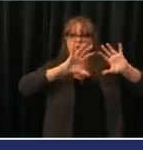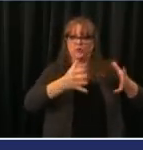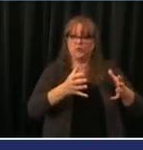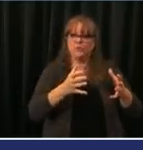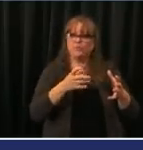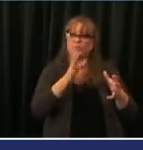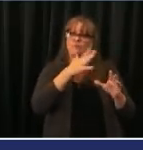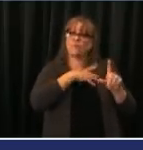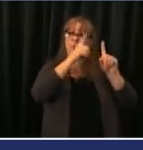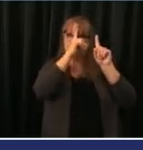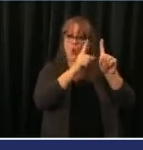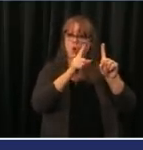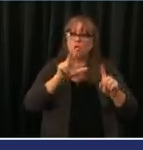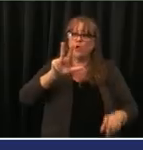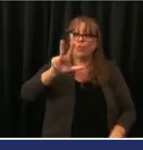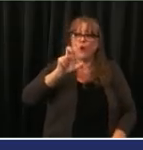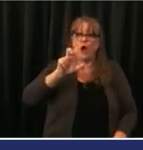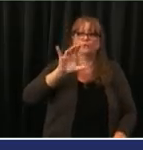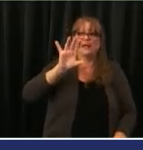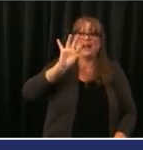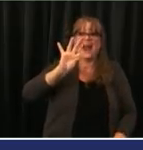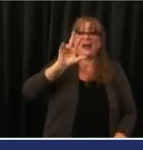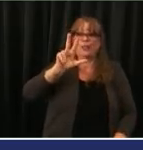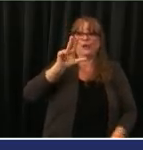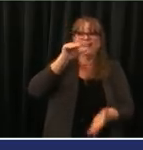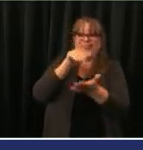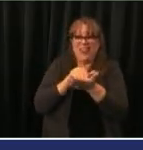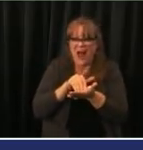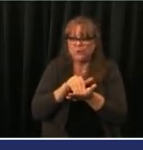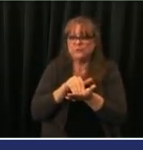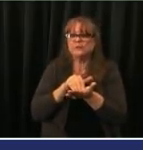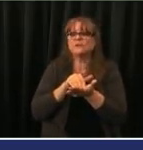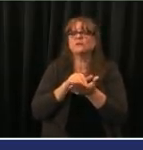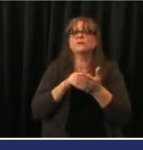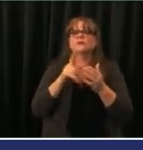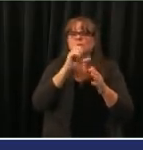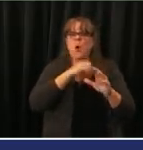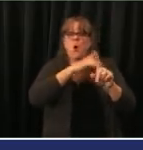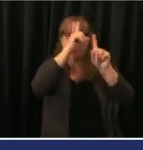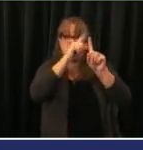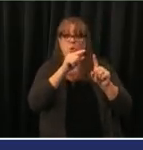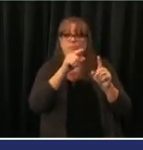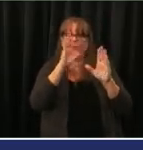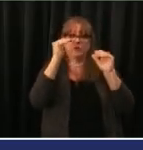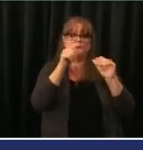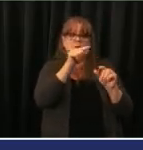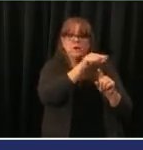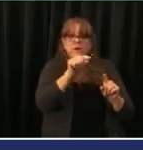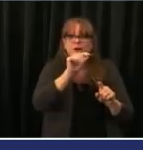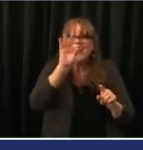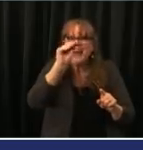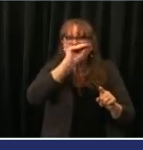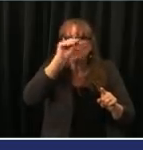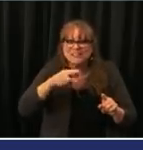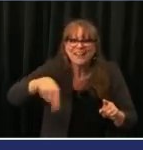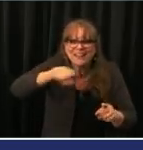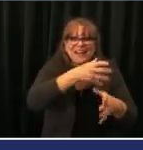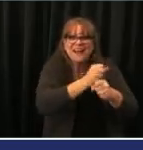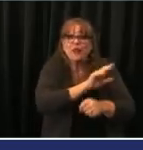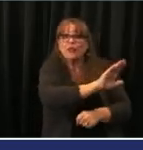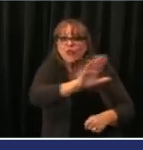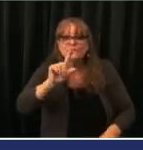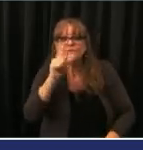393,639 to be precise. Now, again, we hope it's more. We hope that 80-90%, like healthcare workers, of people 70 and up will choose to get the vaccine. But we know there'll be